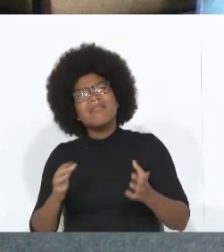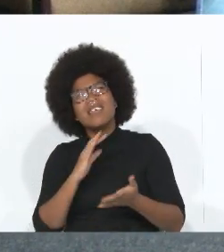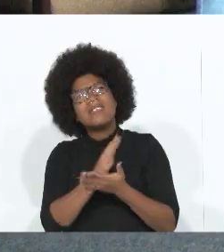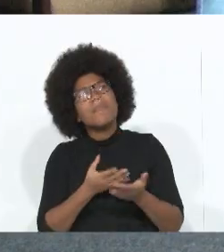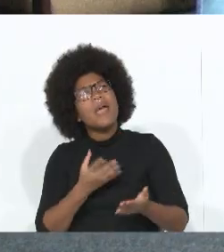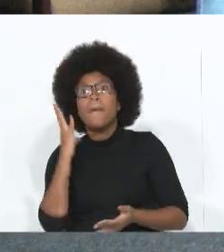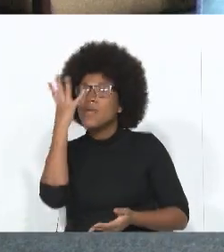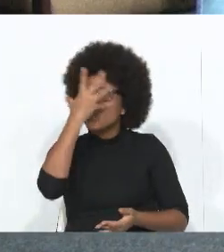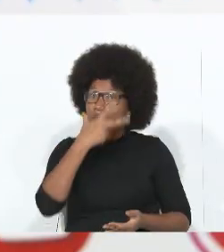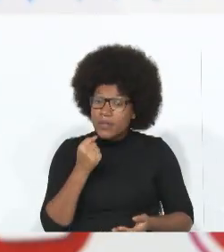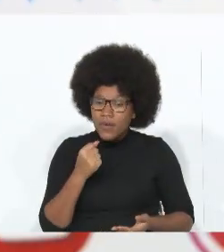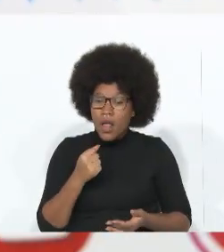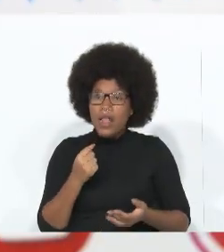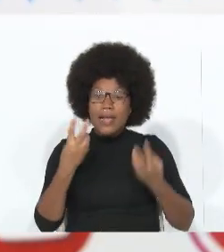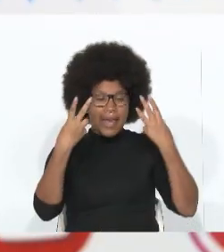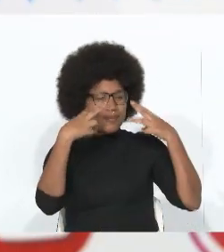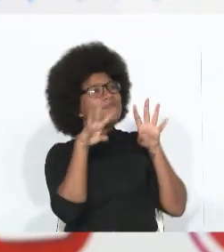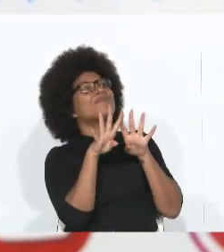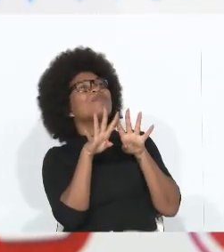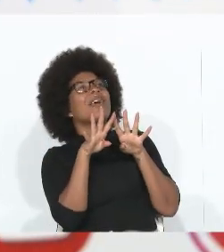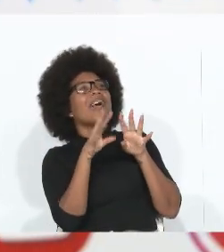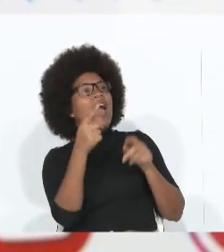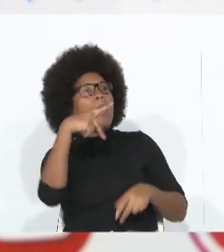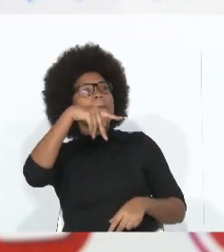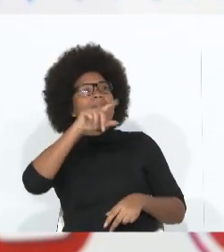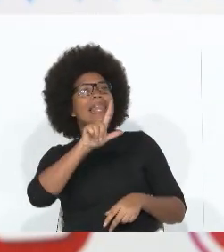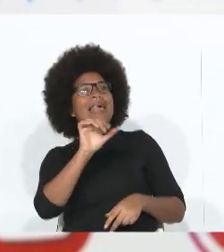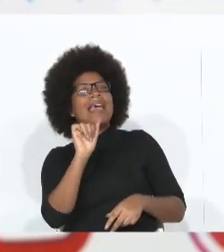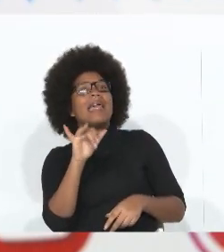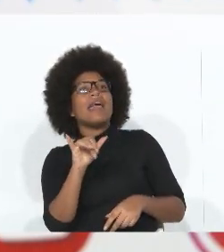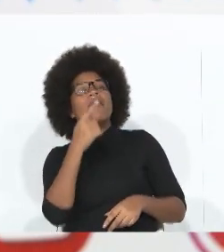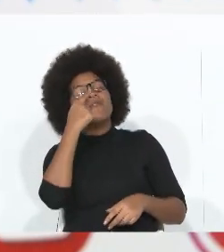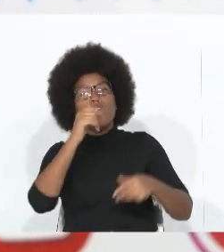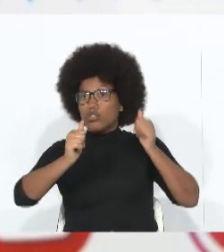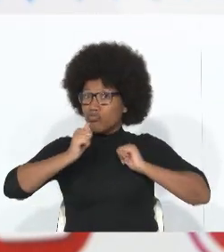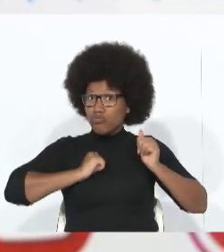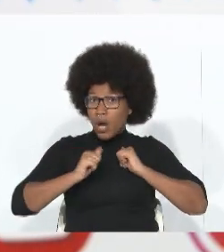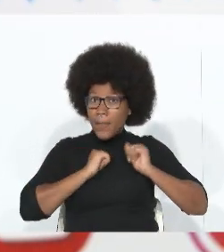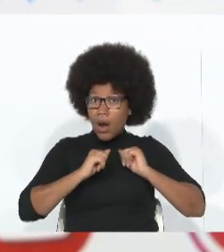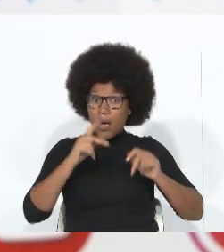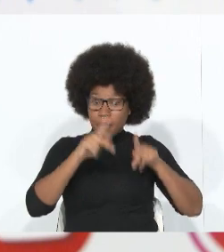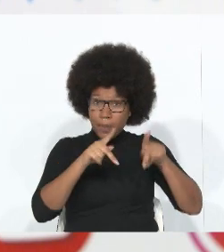in sitting down in an audience and looking at a play, and even for actors as well,